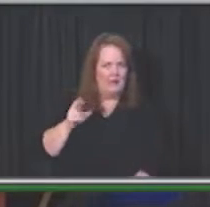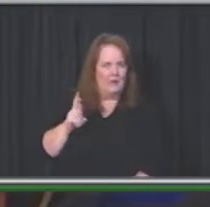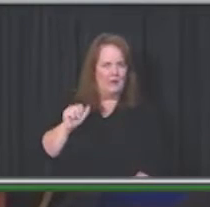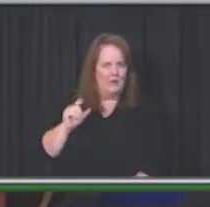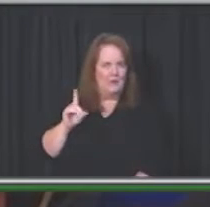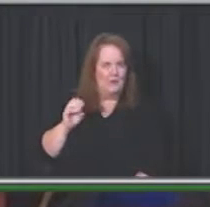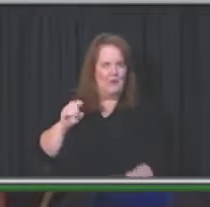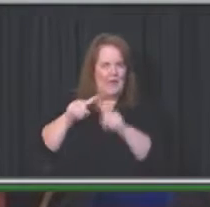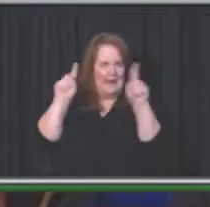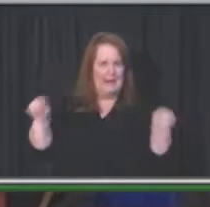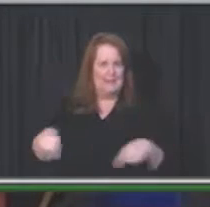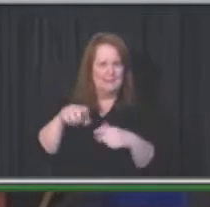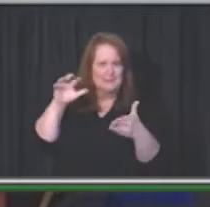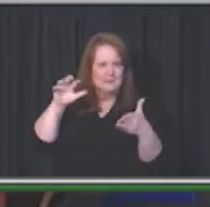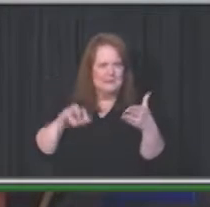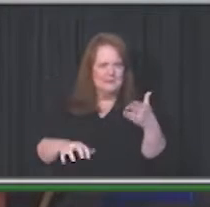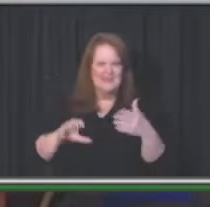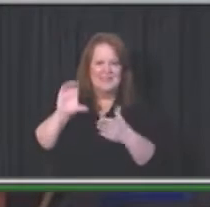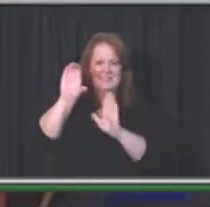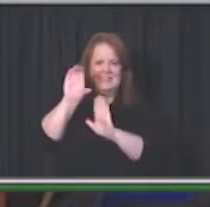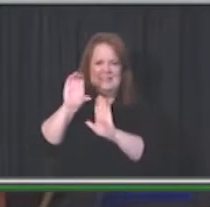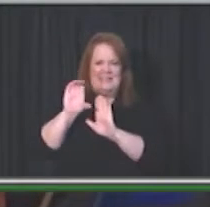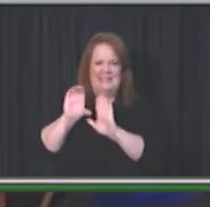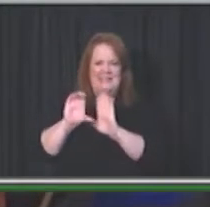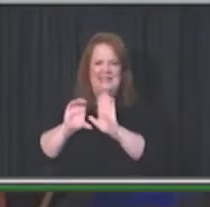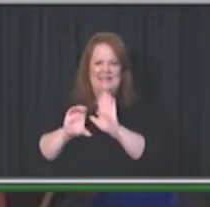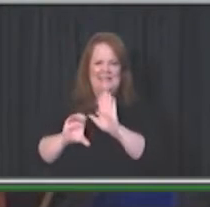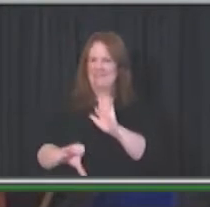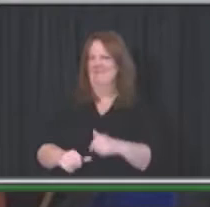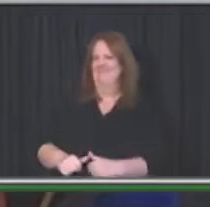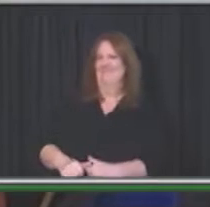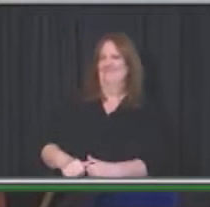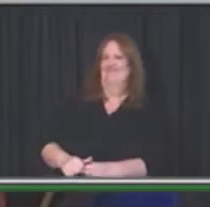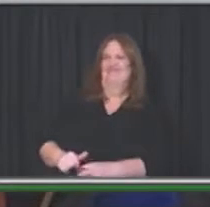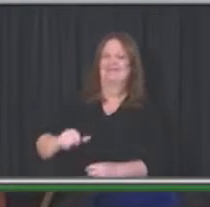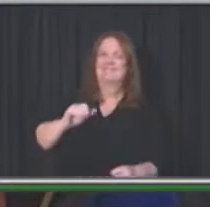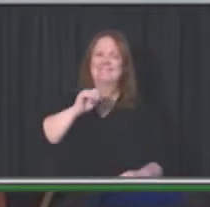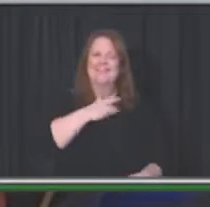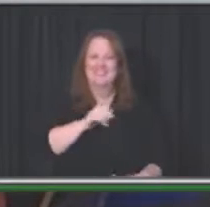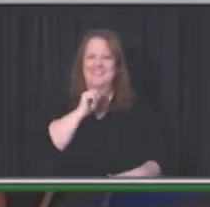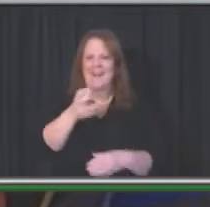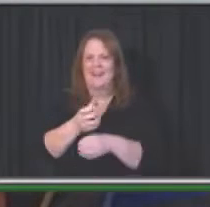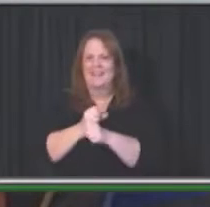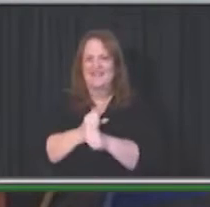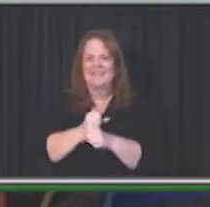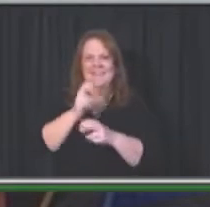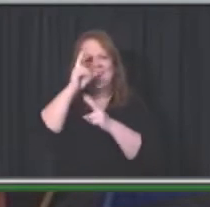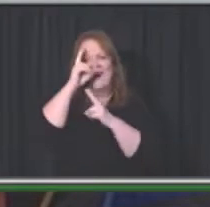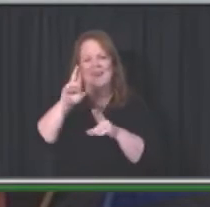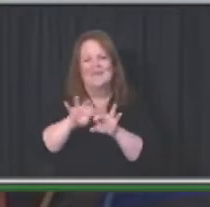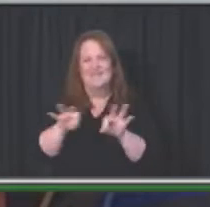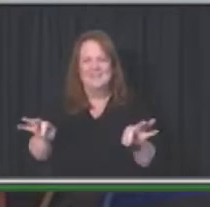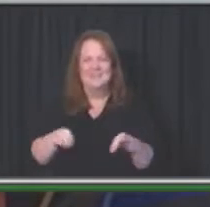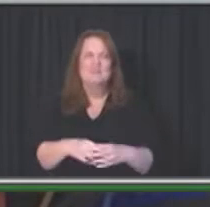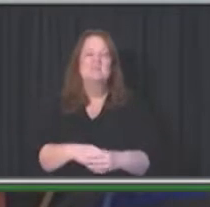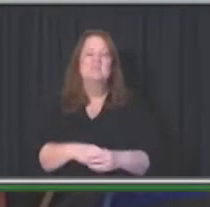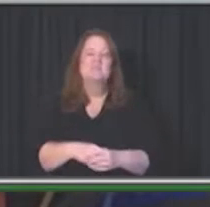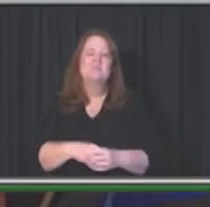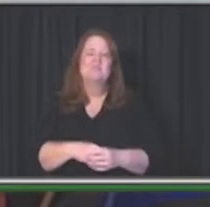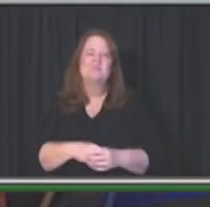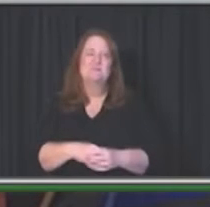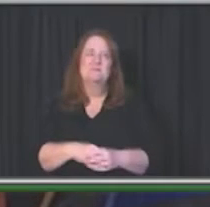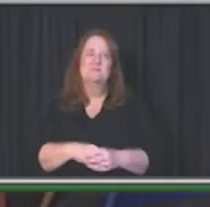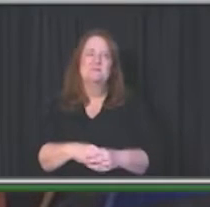You know, because C students don't often get this kind of a reception. But let me tell you just a few words.